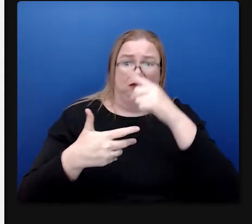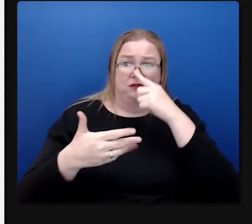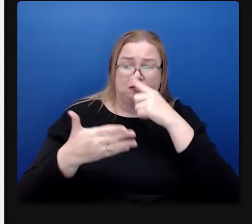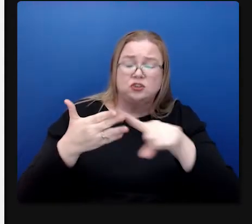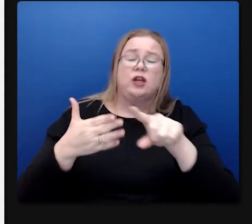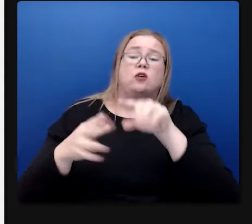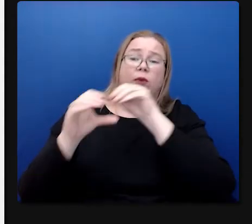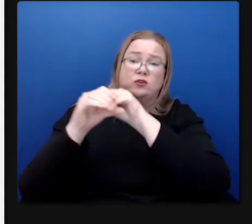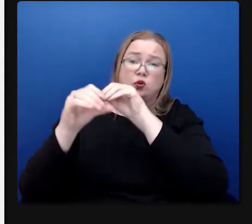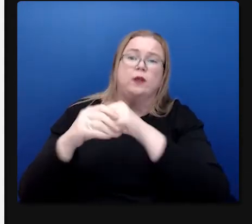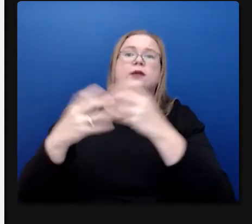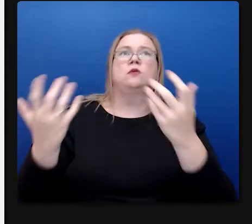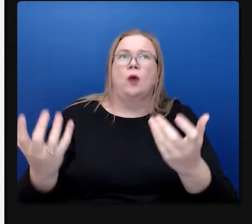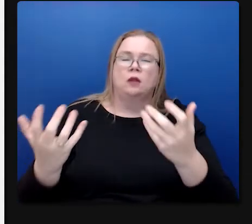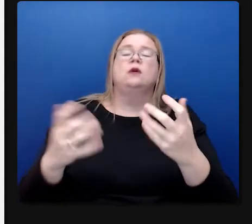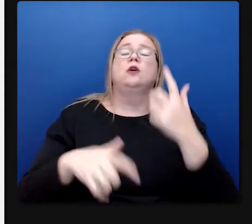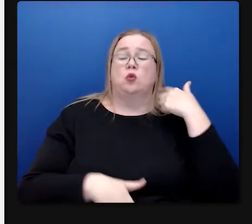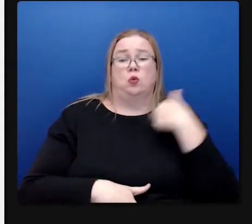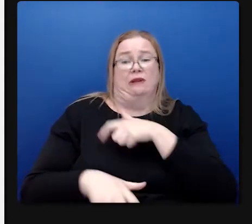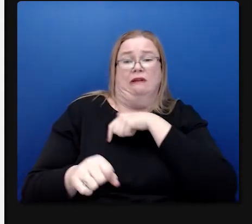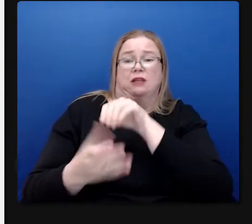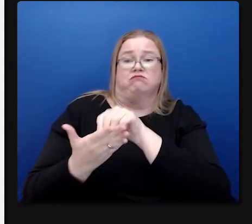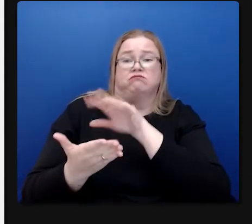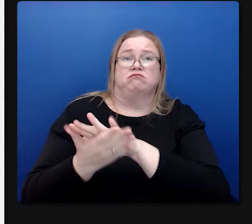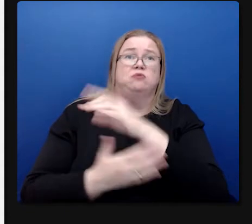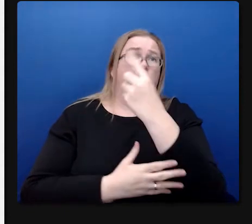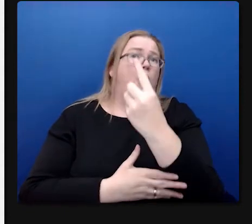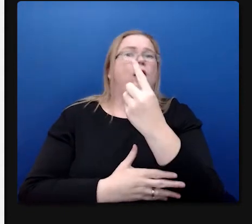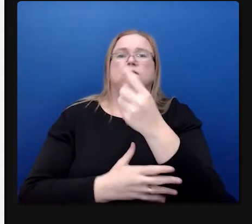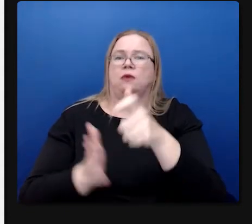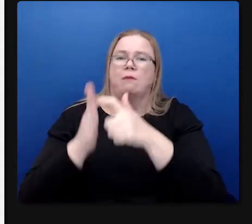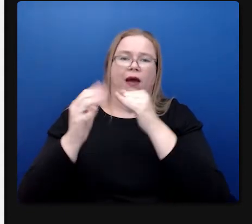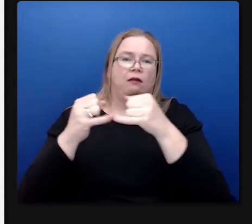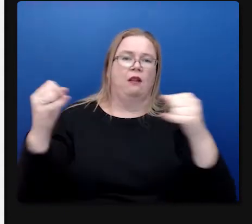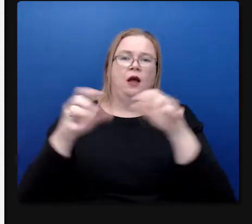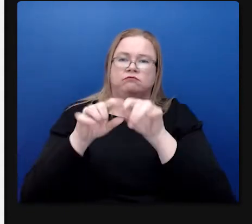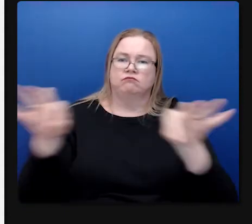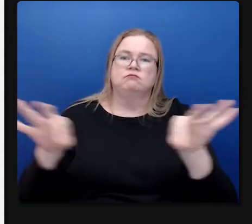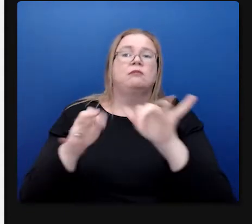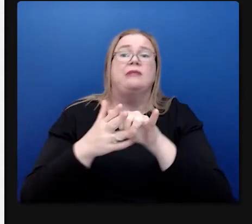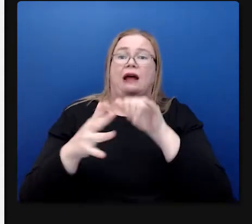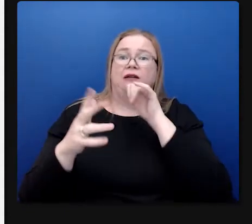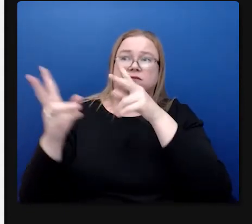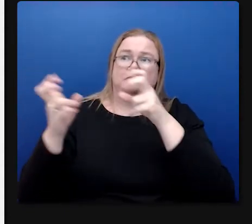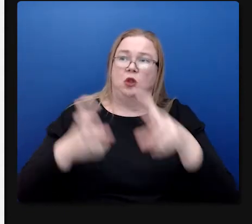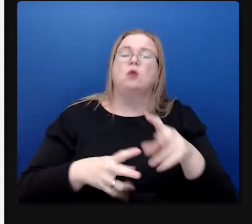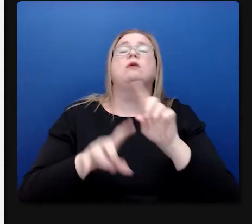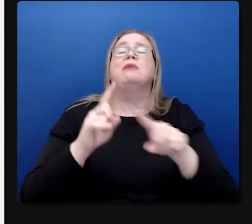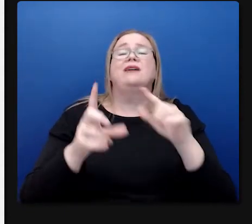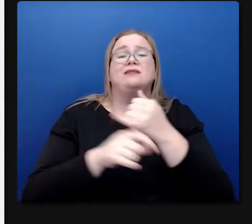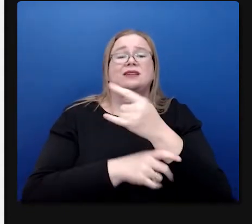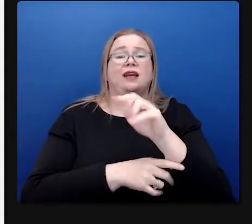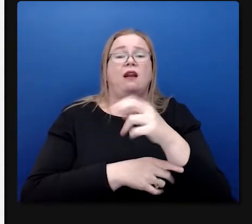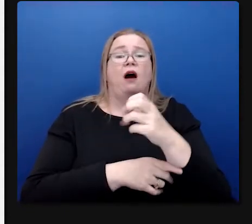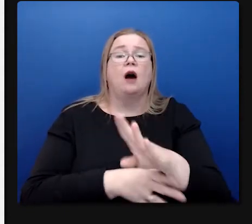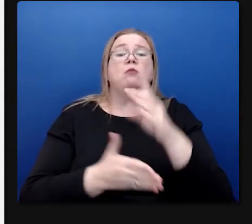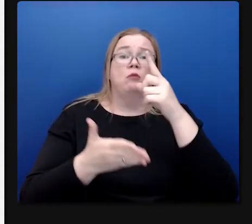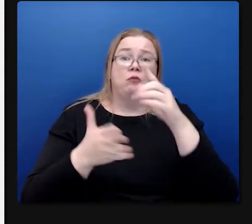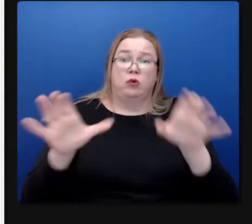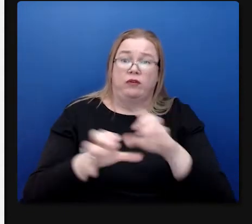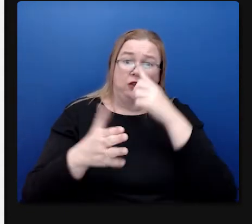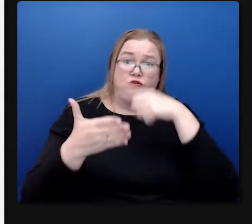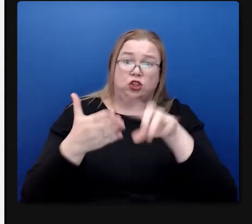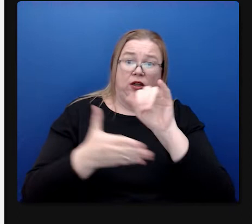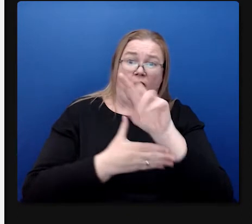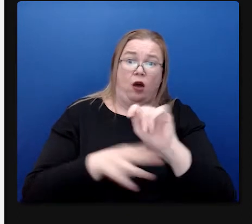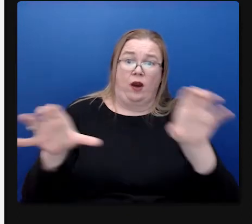check out the repository, which we could just write a single command line script that does a git clone, but GitHub provides this checkout